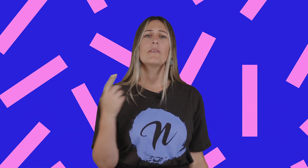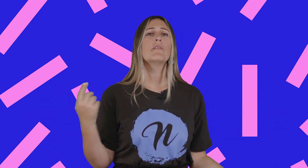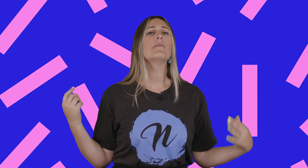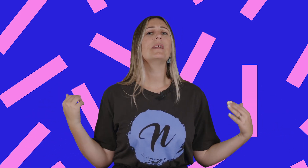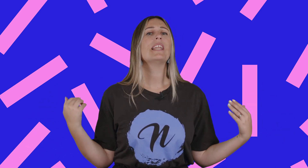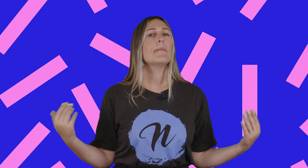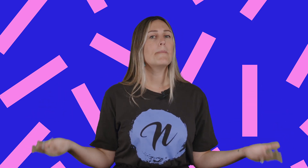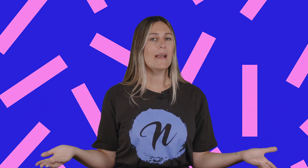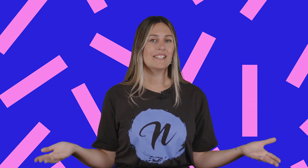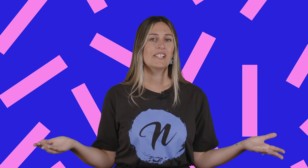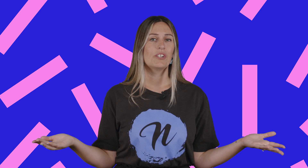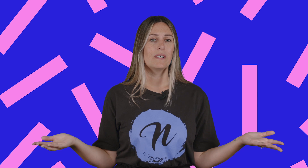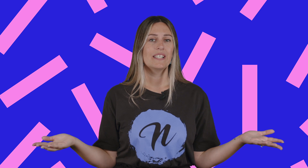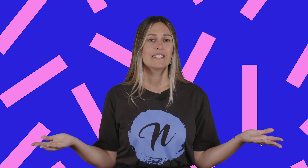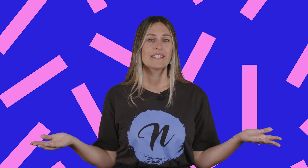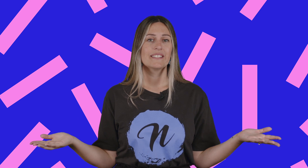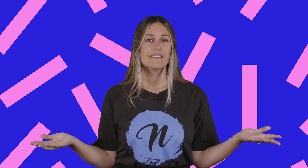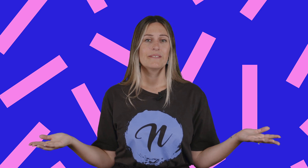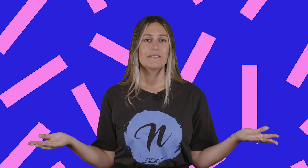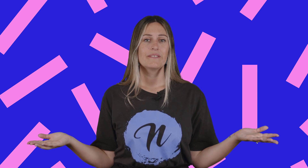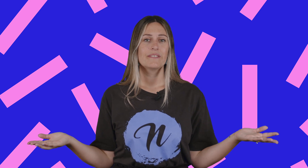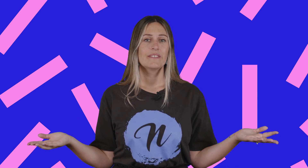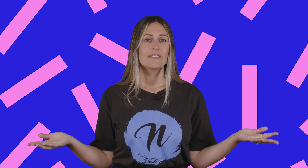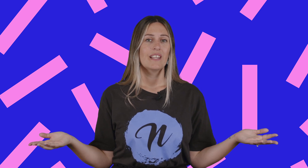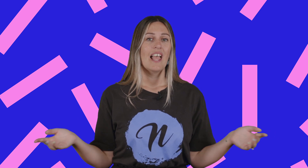you think would have been a better choice?